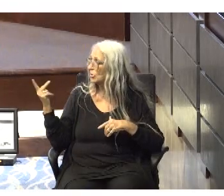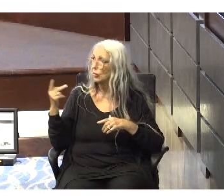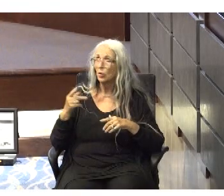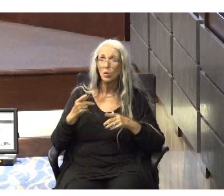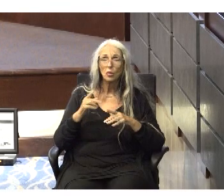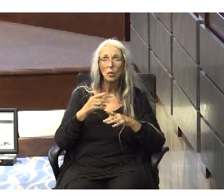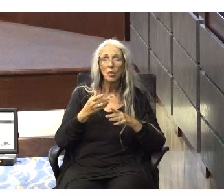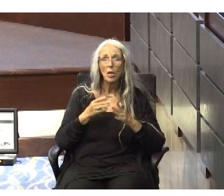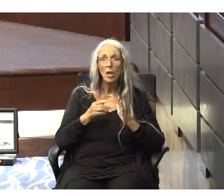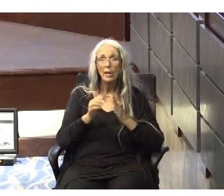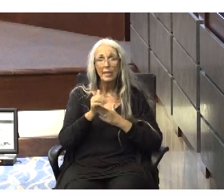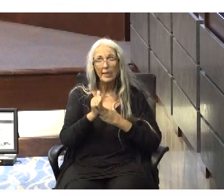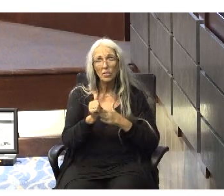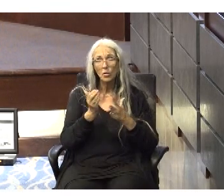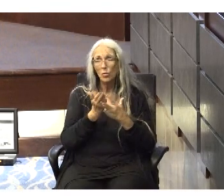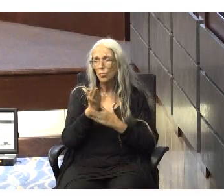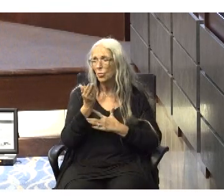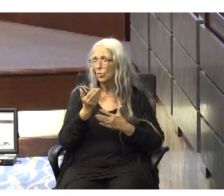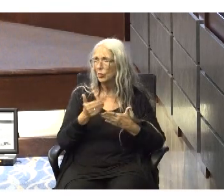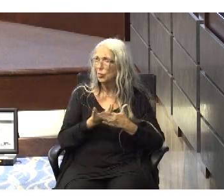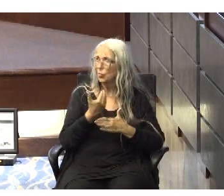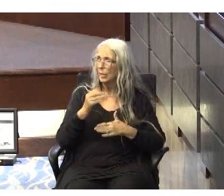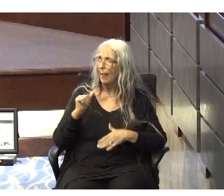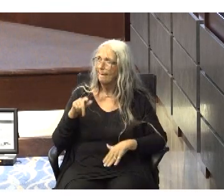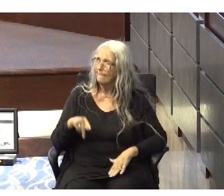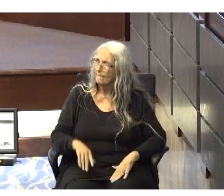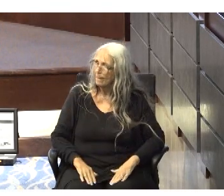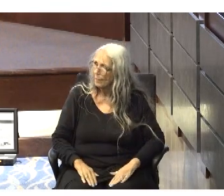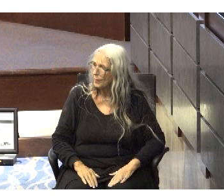the new CAP. Fiona?